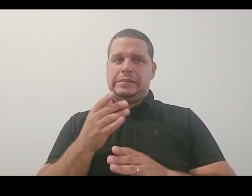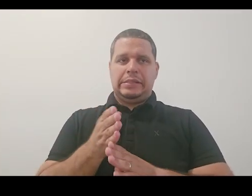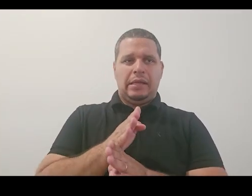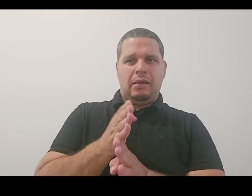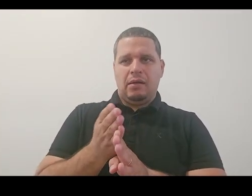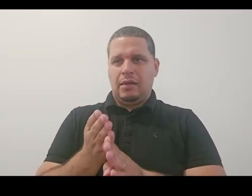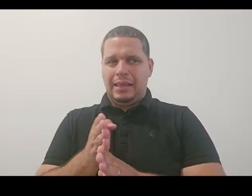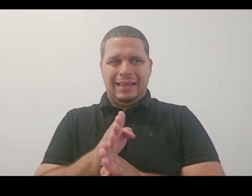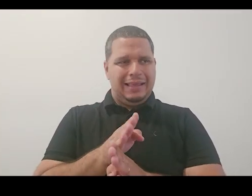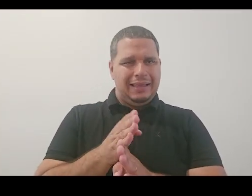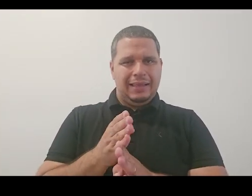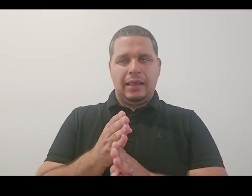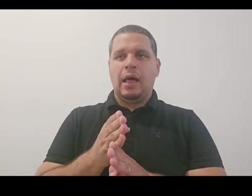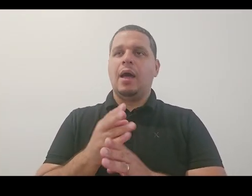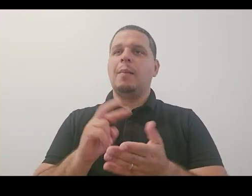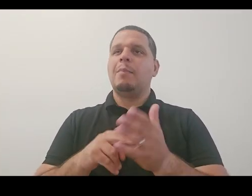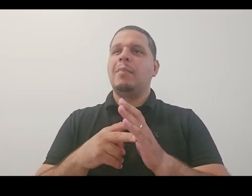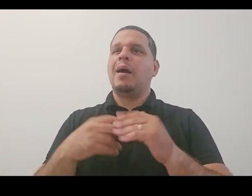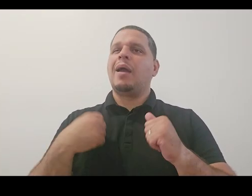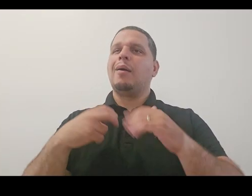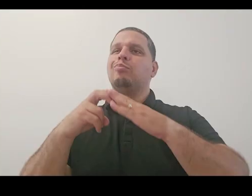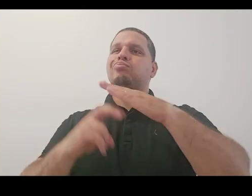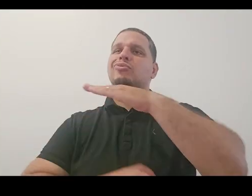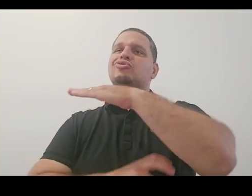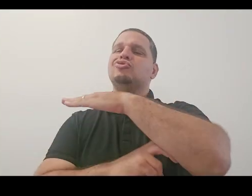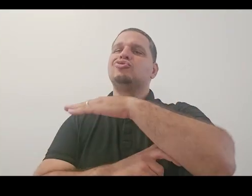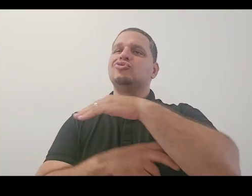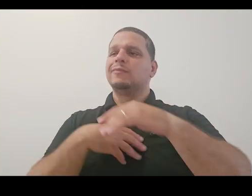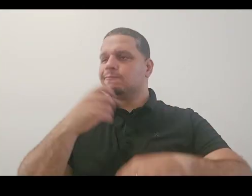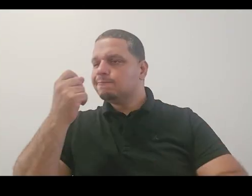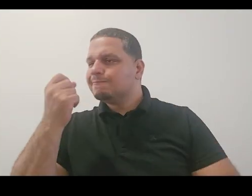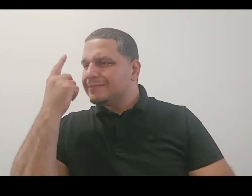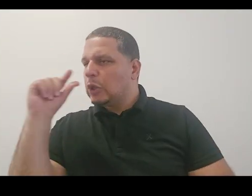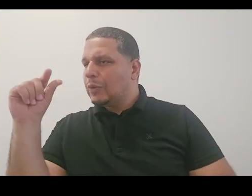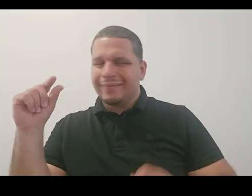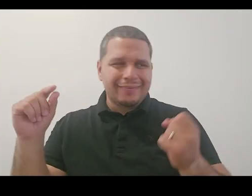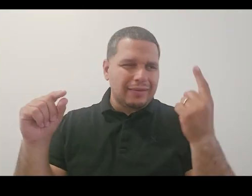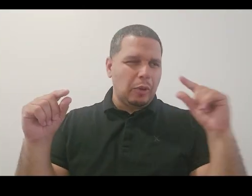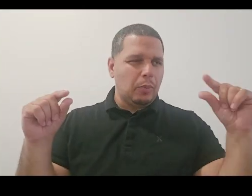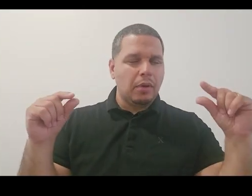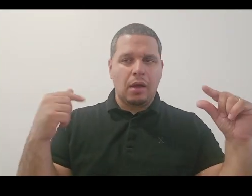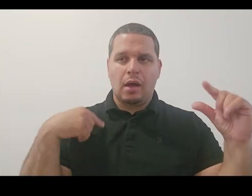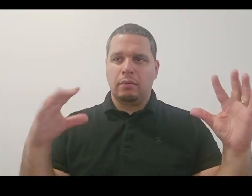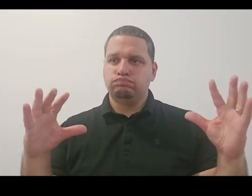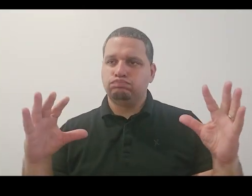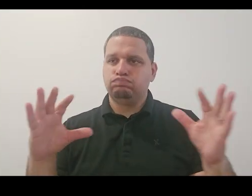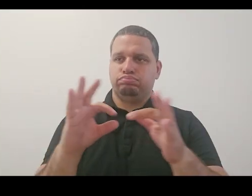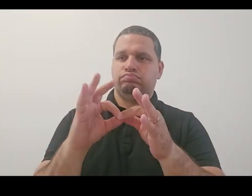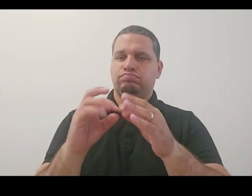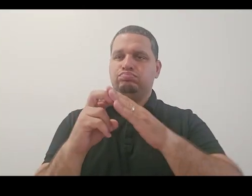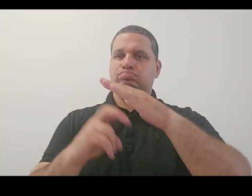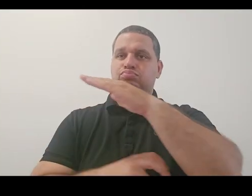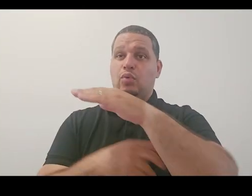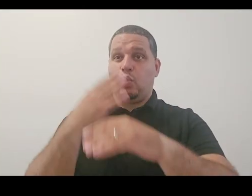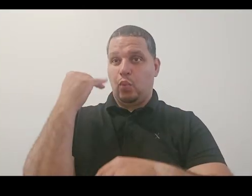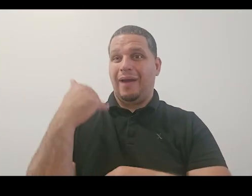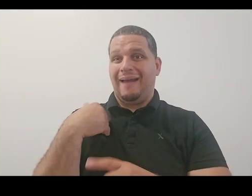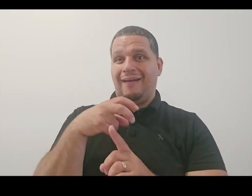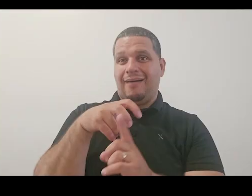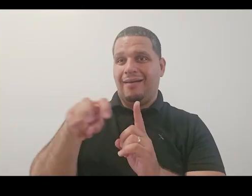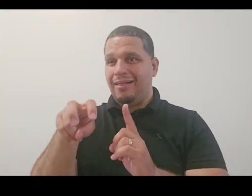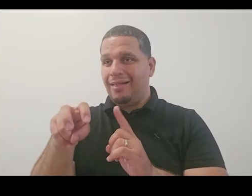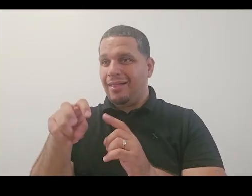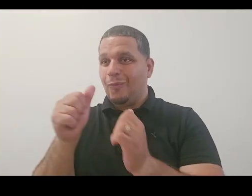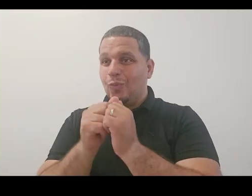a bridge, and because I can understand kind of like a little bit of both sides, because I dabble between both sides. So I really appreciate